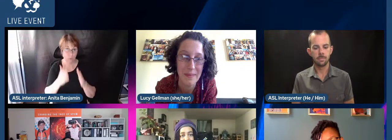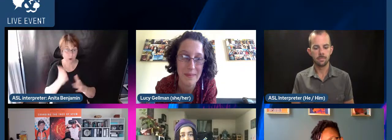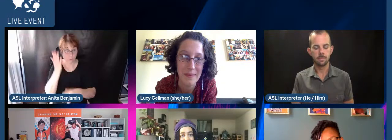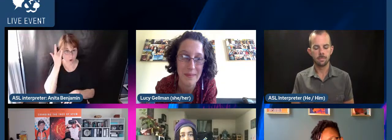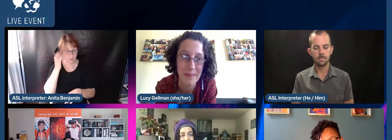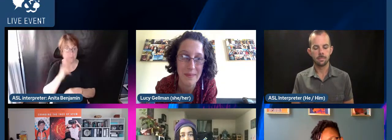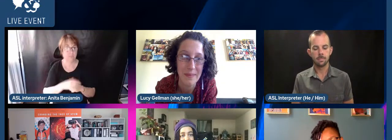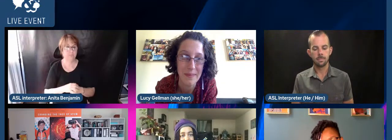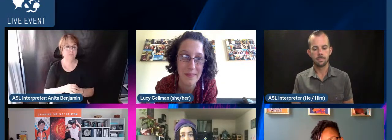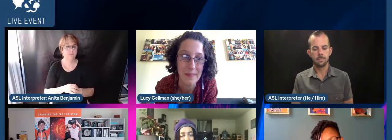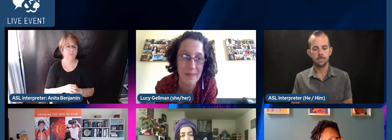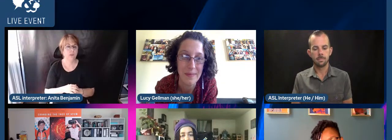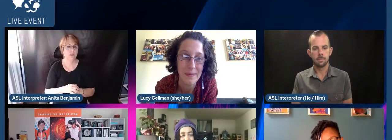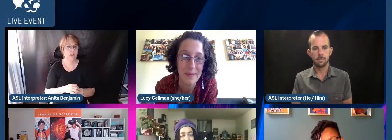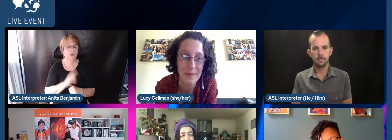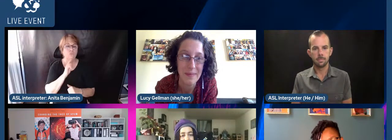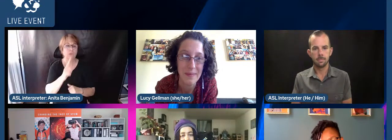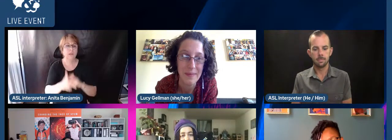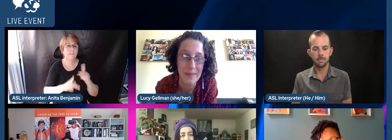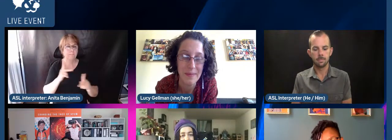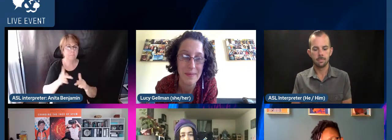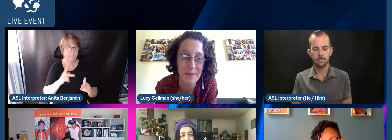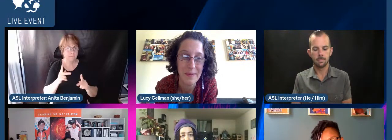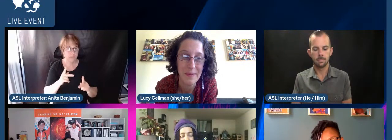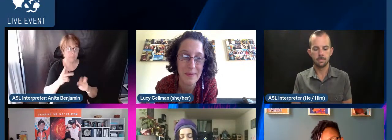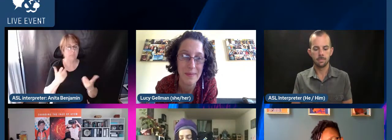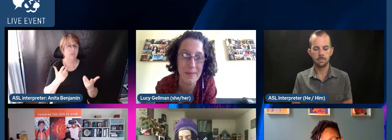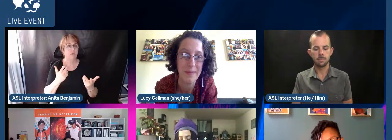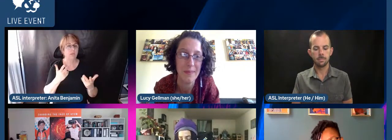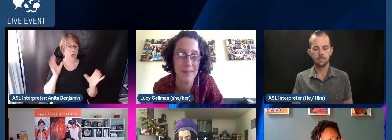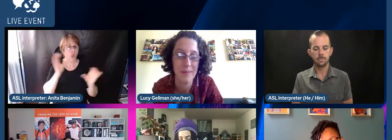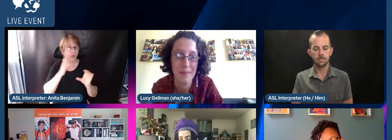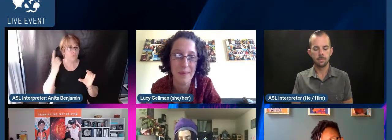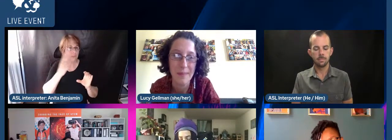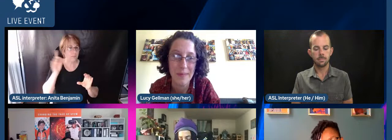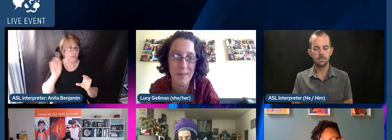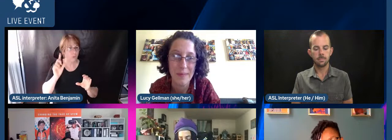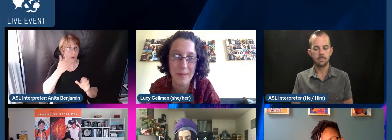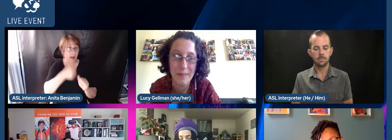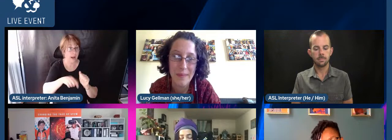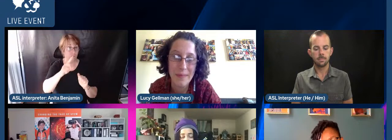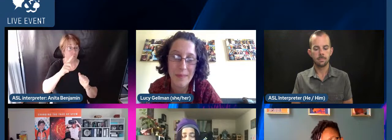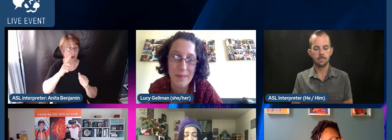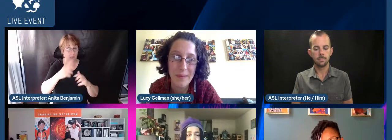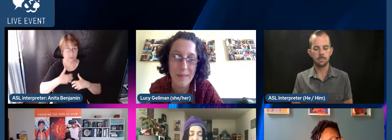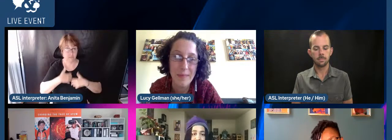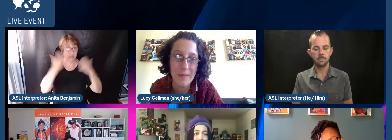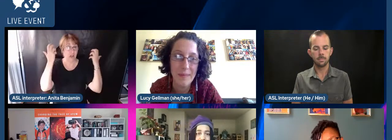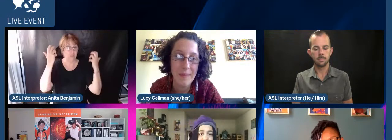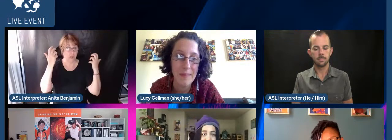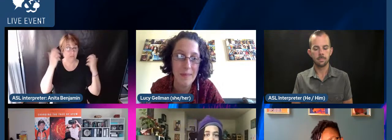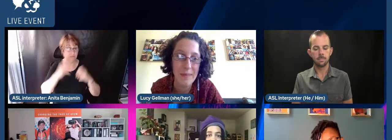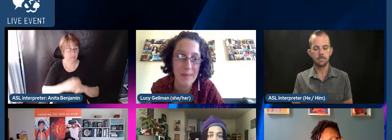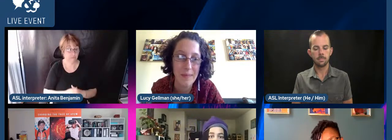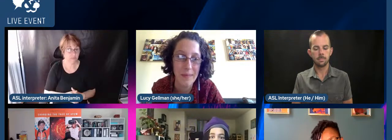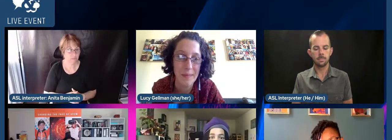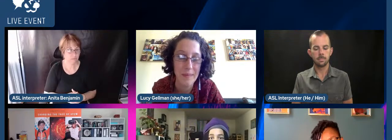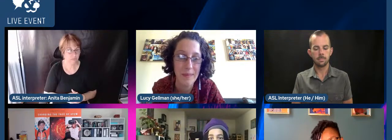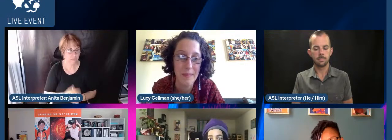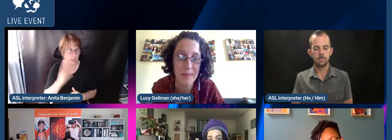for something to, everybody's angry, right? So people are looking for something